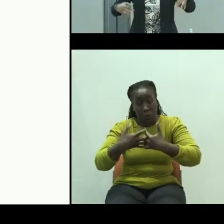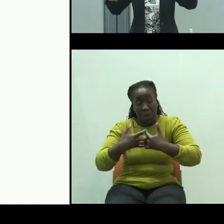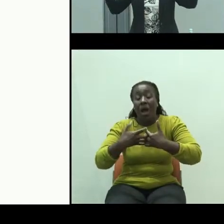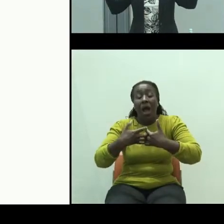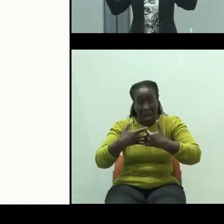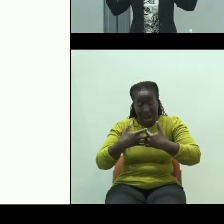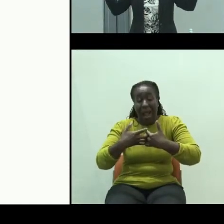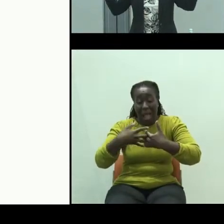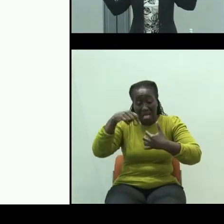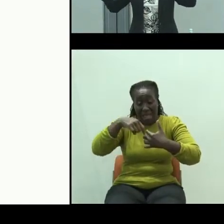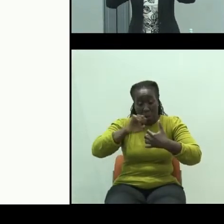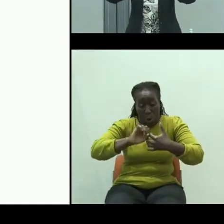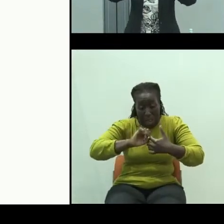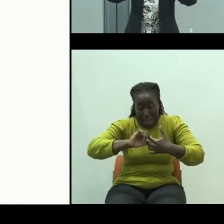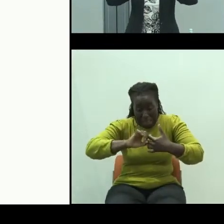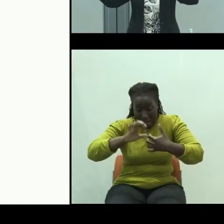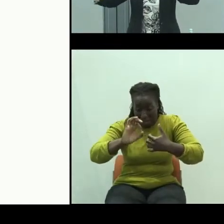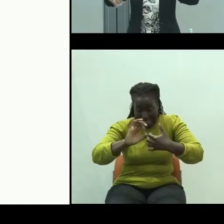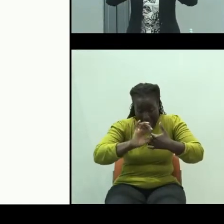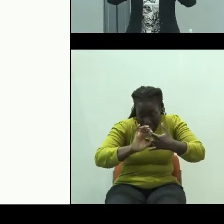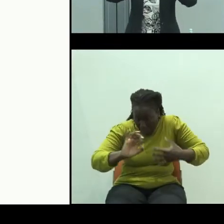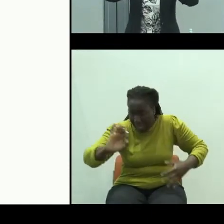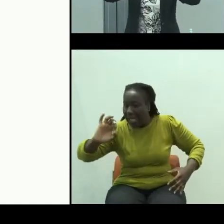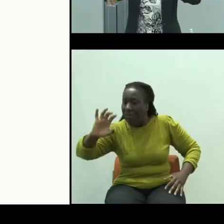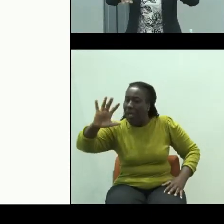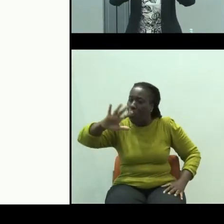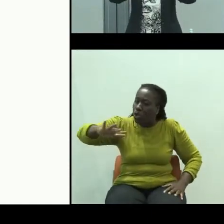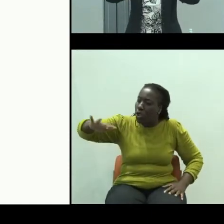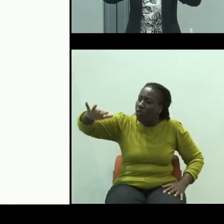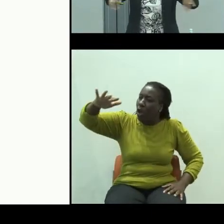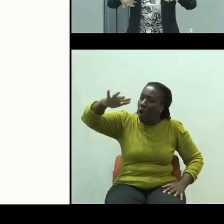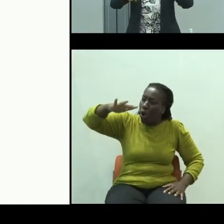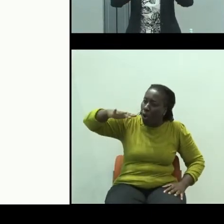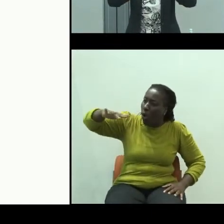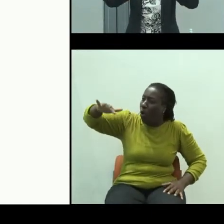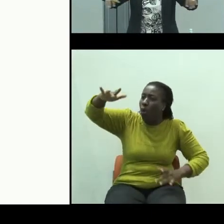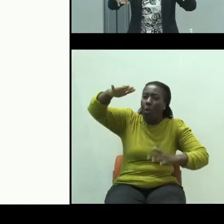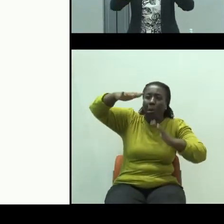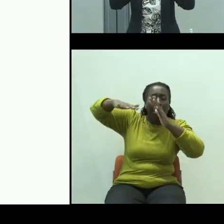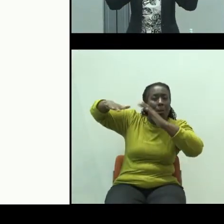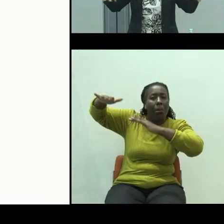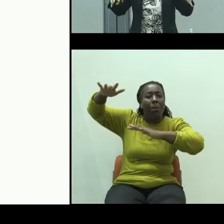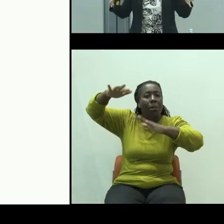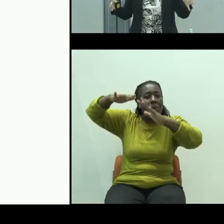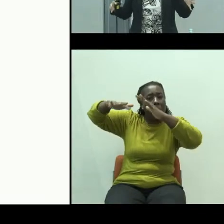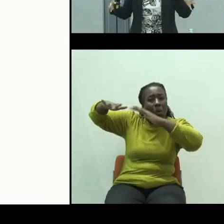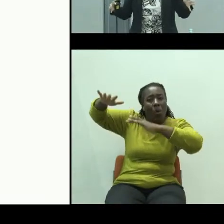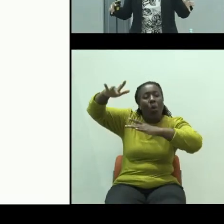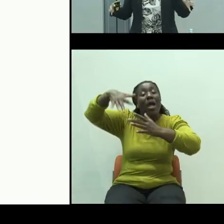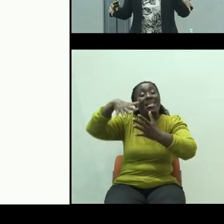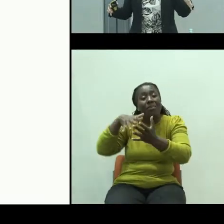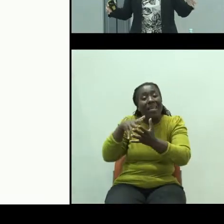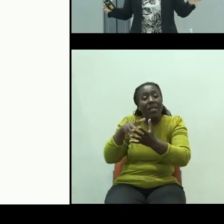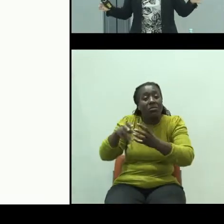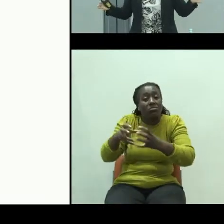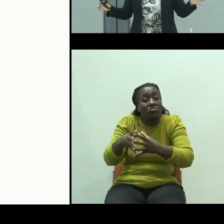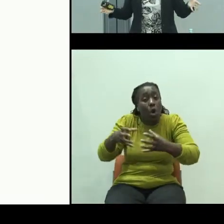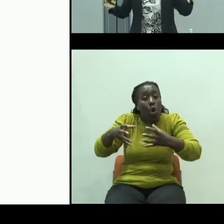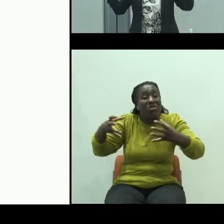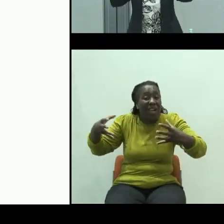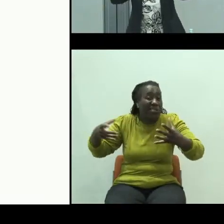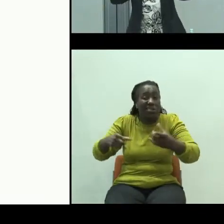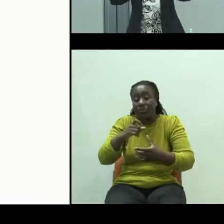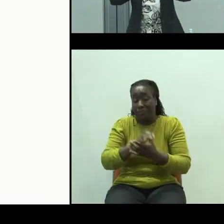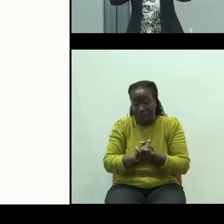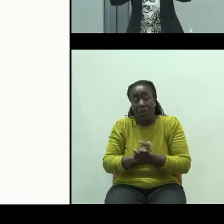it leaves the cell and it just floats around in the space where the cell is being cultivated. When it